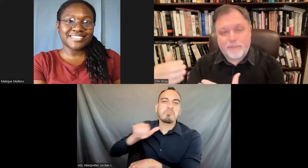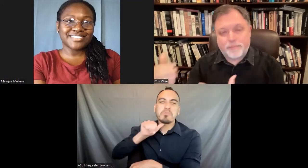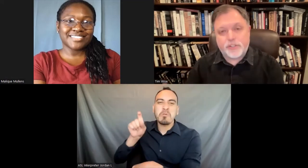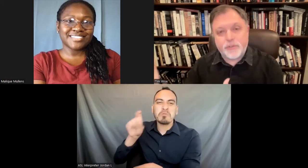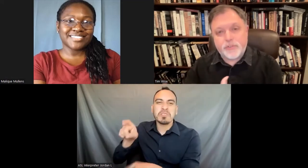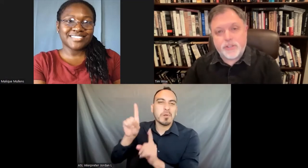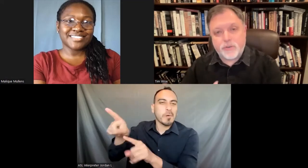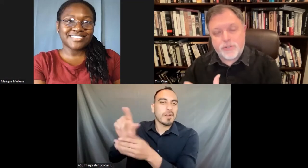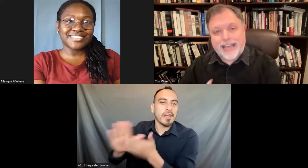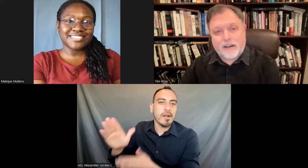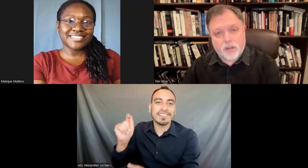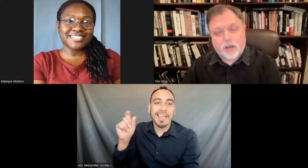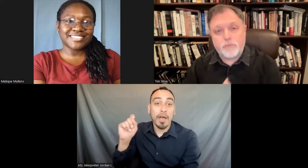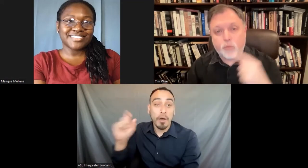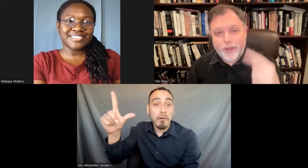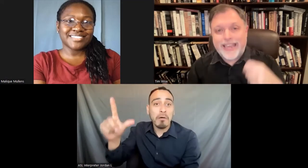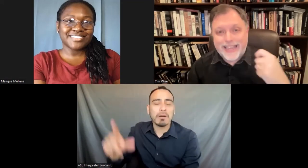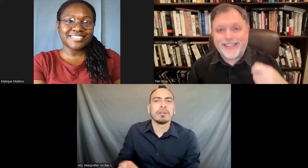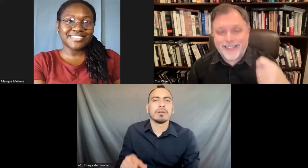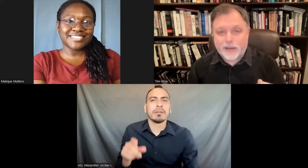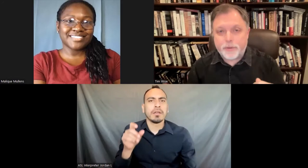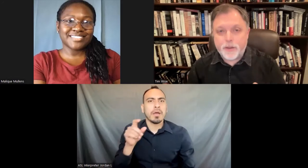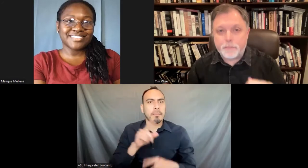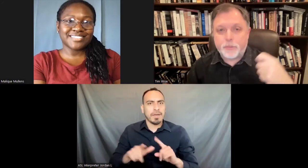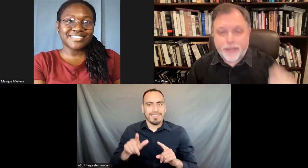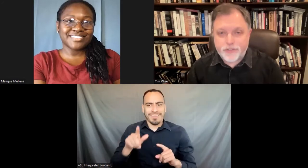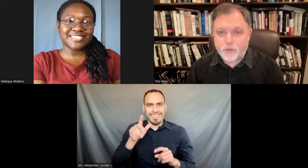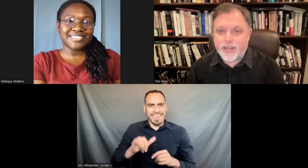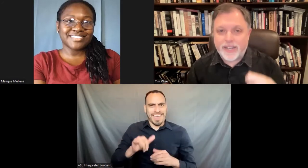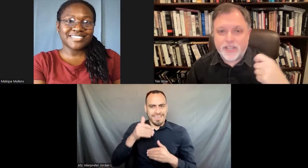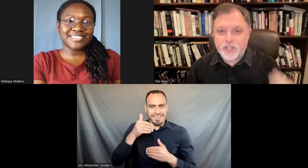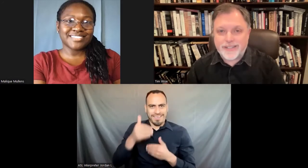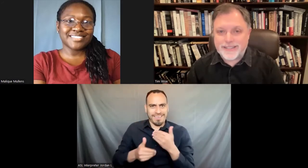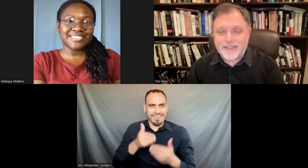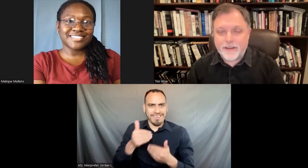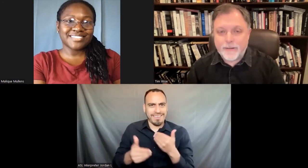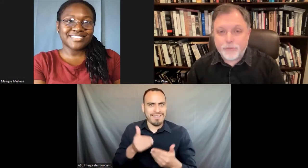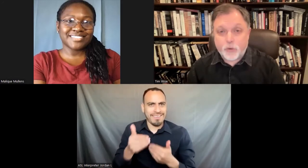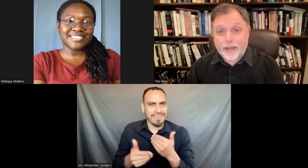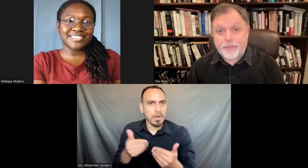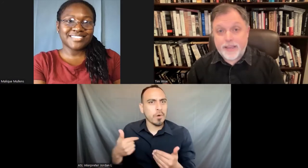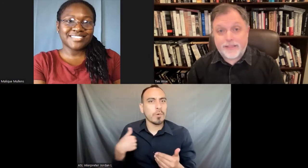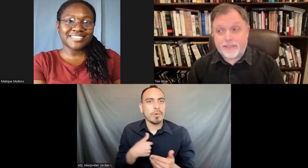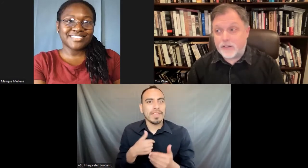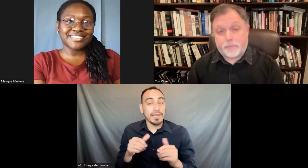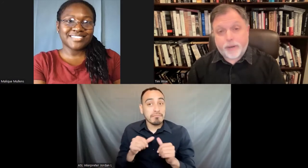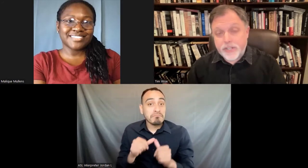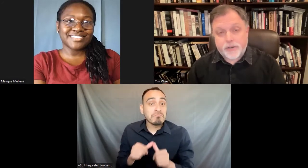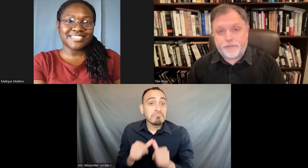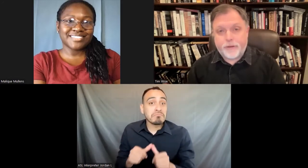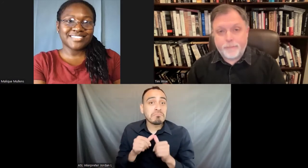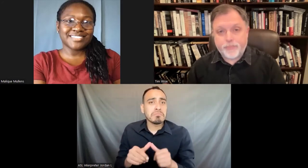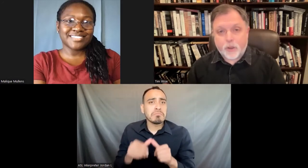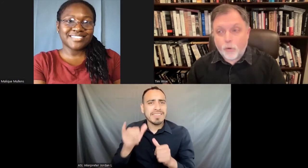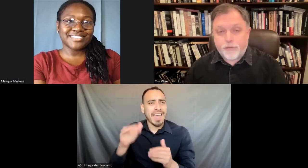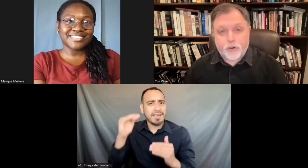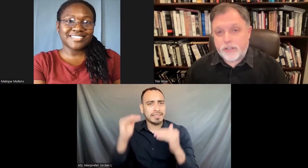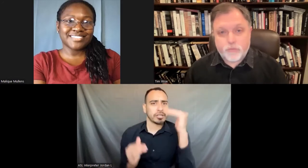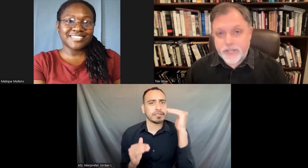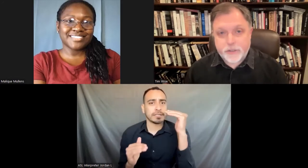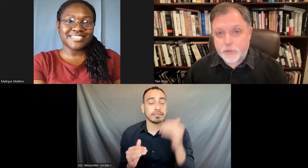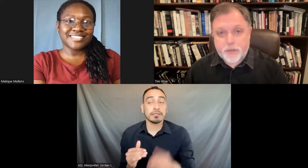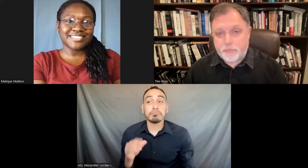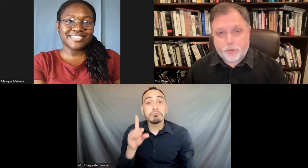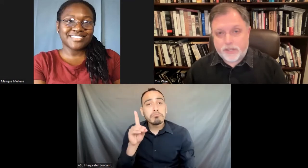inequities that produce those outcomes, we end up perpetuating injustice. Do I think that there's a bunch of